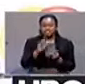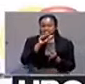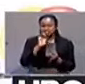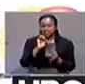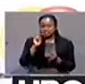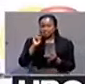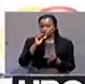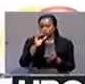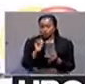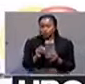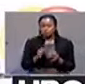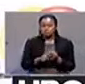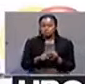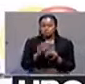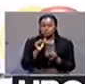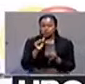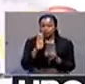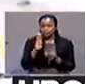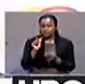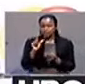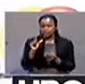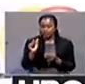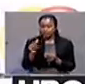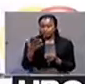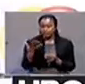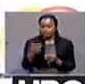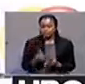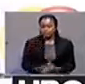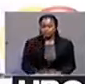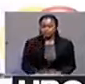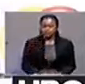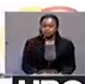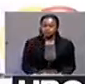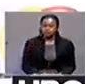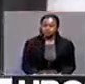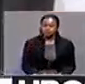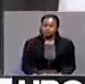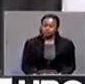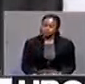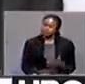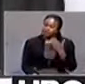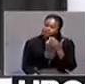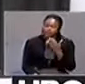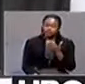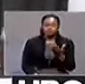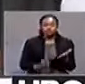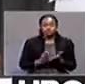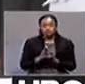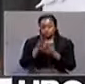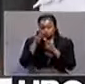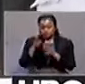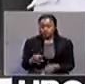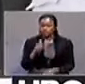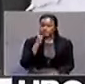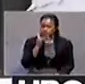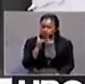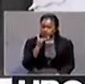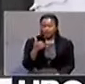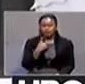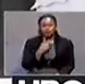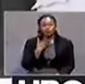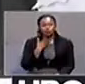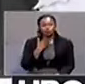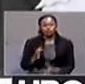No, we are coming. I'm coming like this. Thank you, Right Honourable Speaker. Right Honourable Speaker, I wish to join